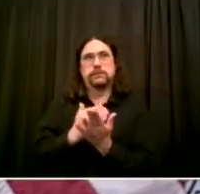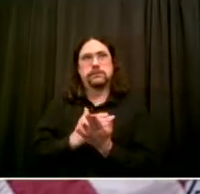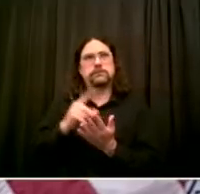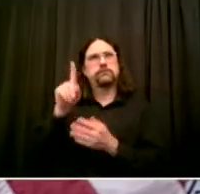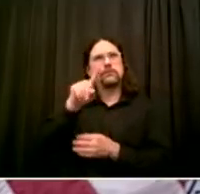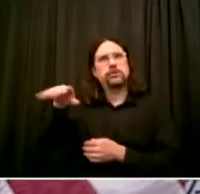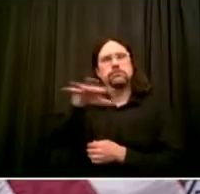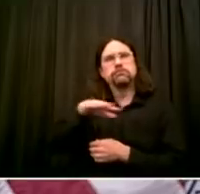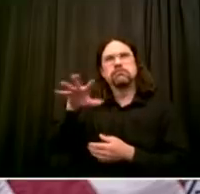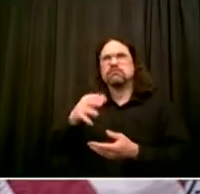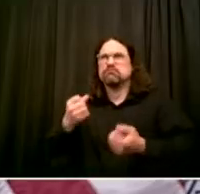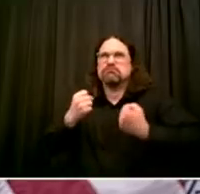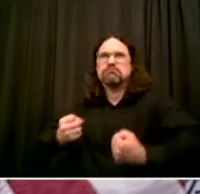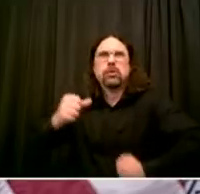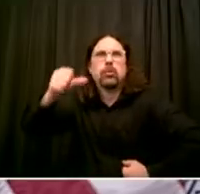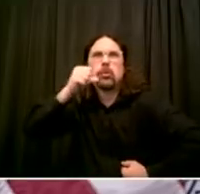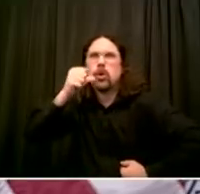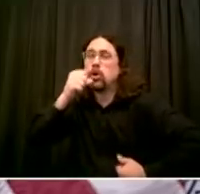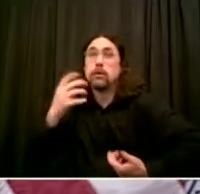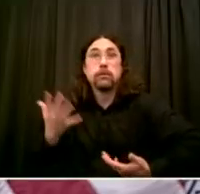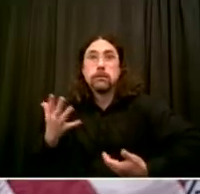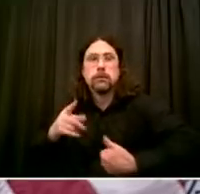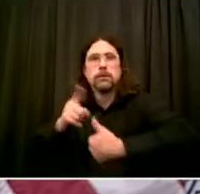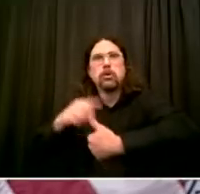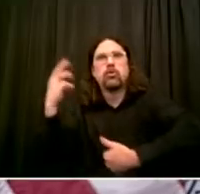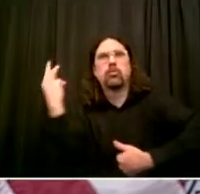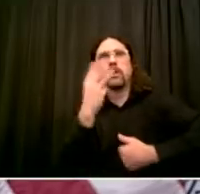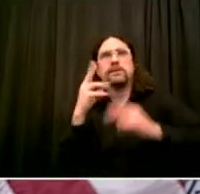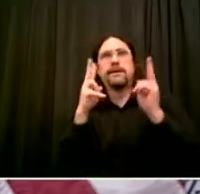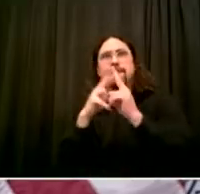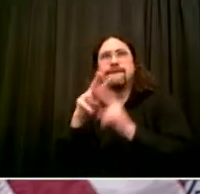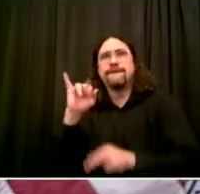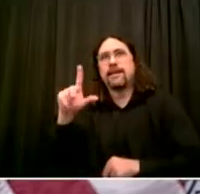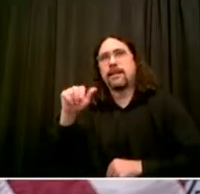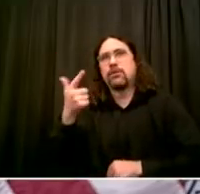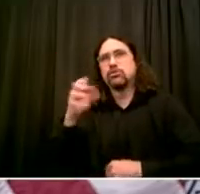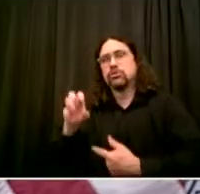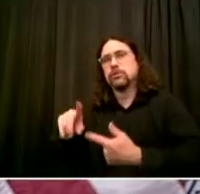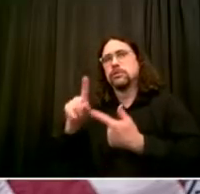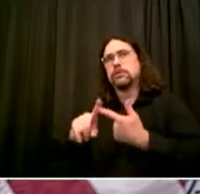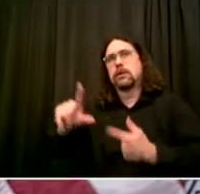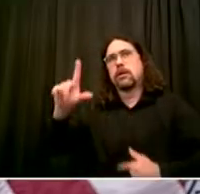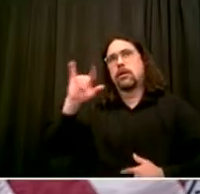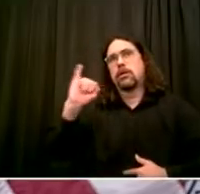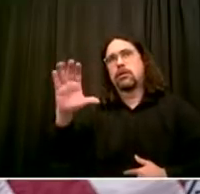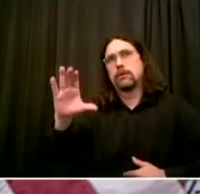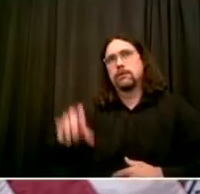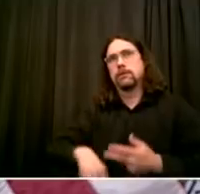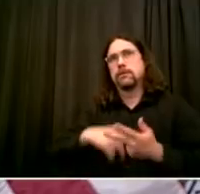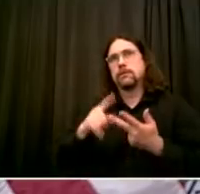Astoria, Hell's Kitchen, and City Island. So there's our formal list.